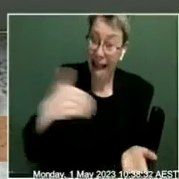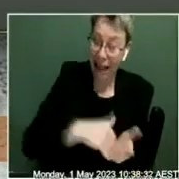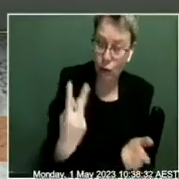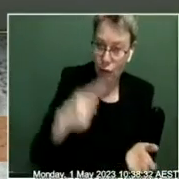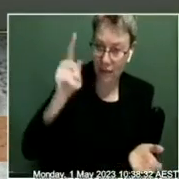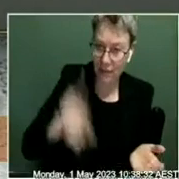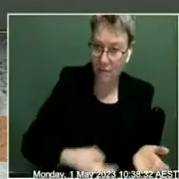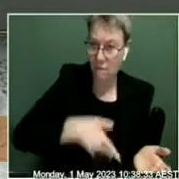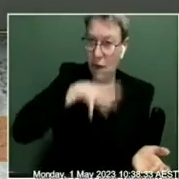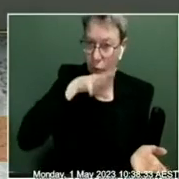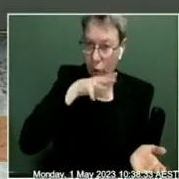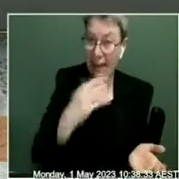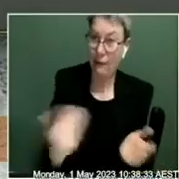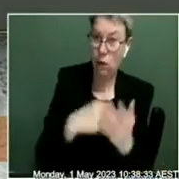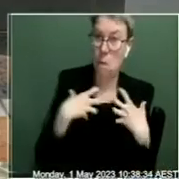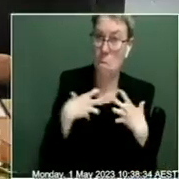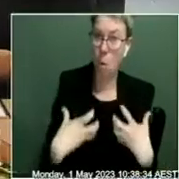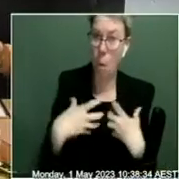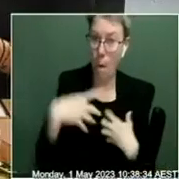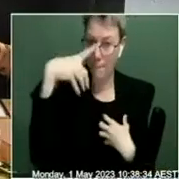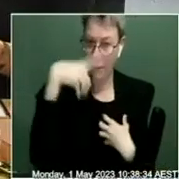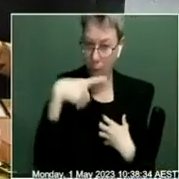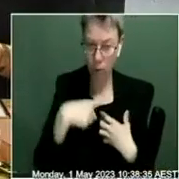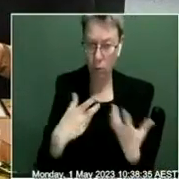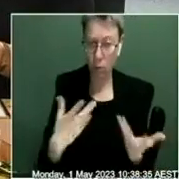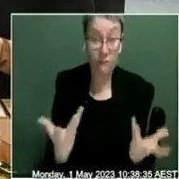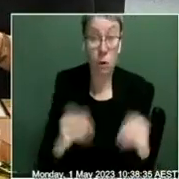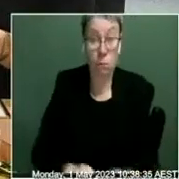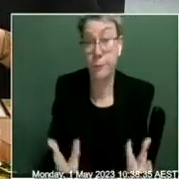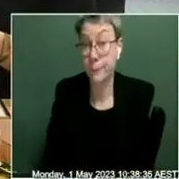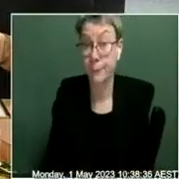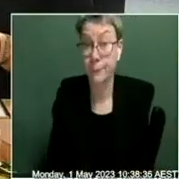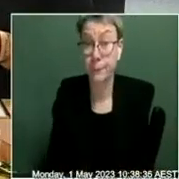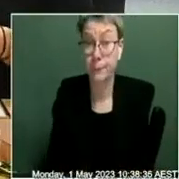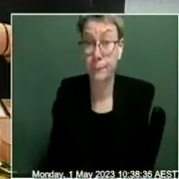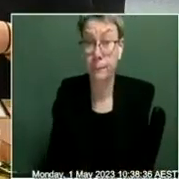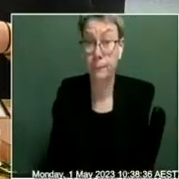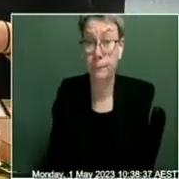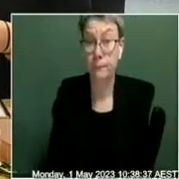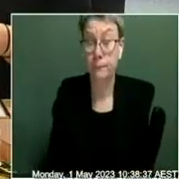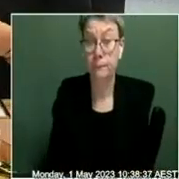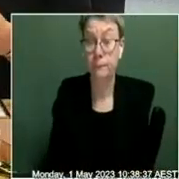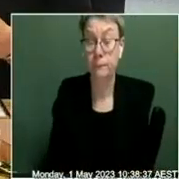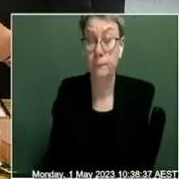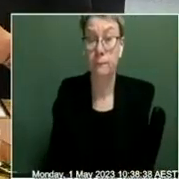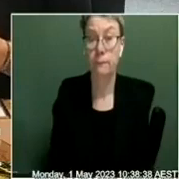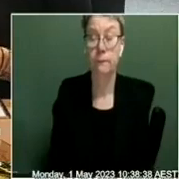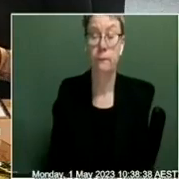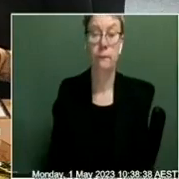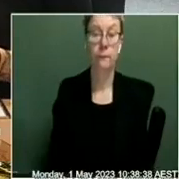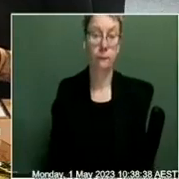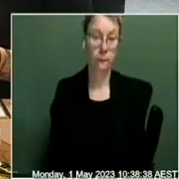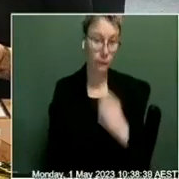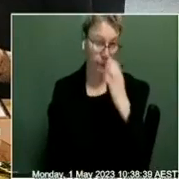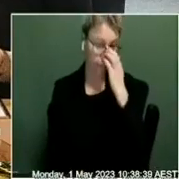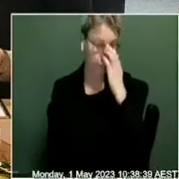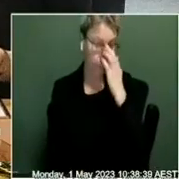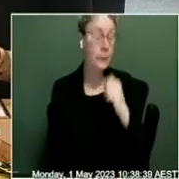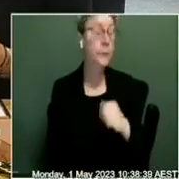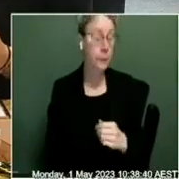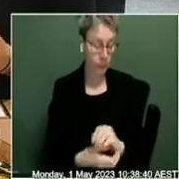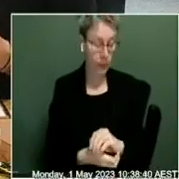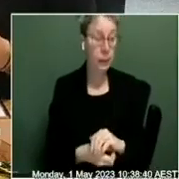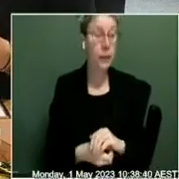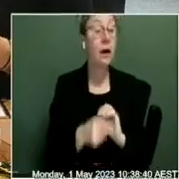There's a significant piece of work underway in response to the Royal Commission into Victoria's mental health system to build the mental health and wellbeing